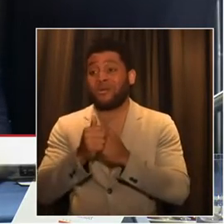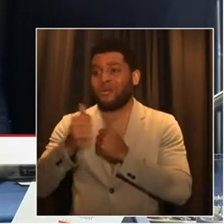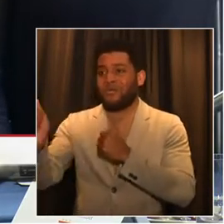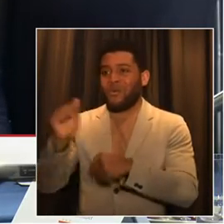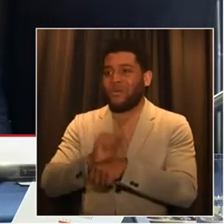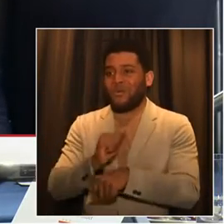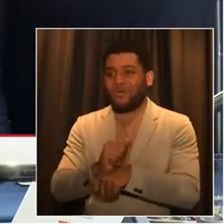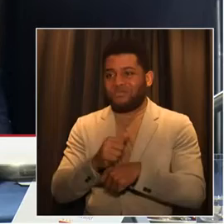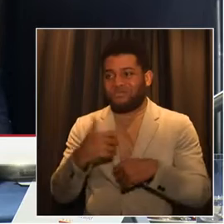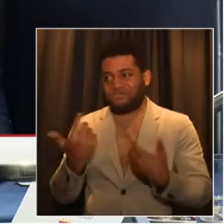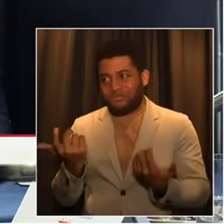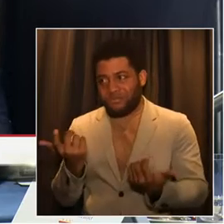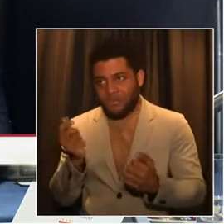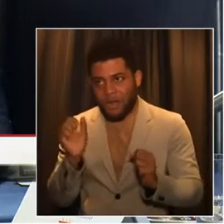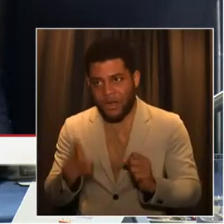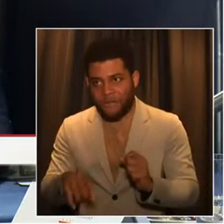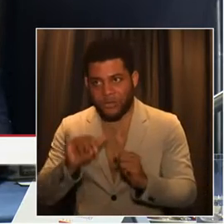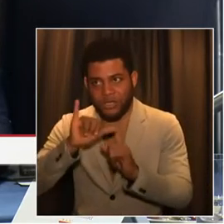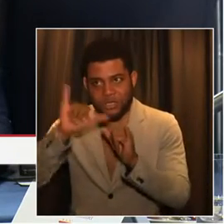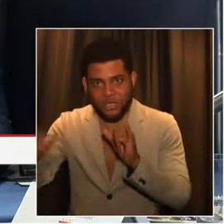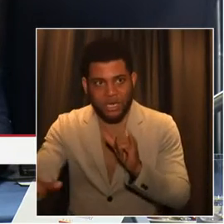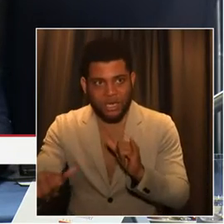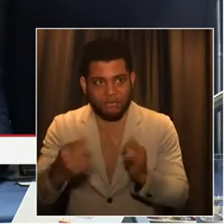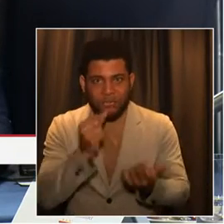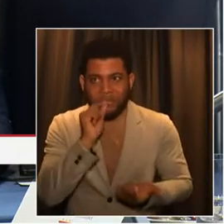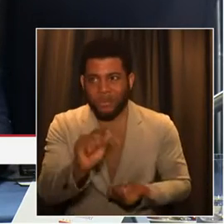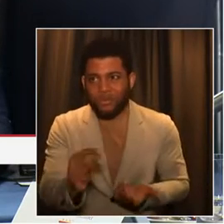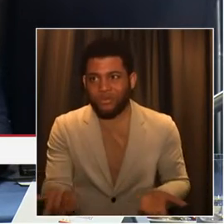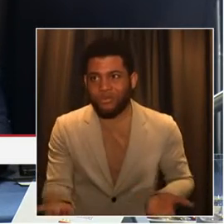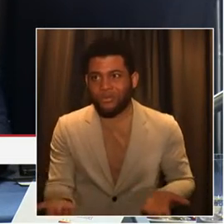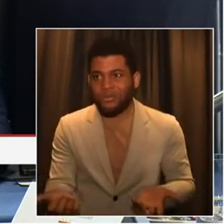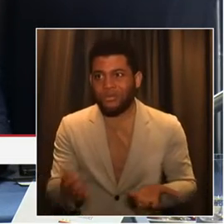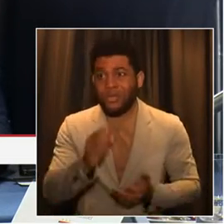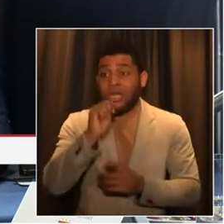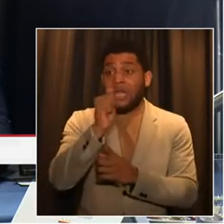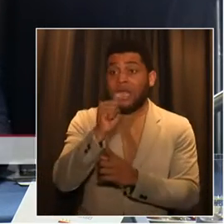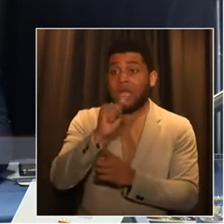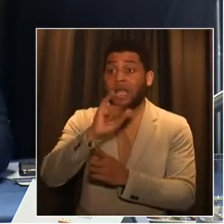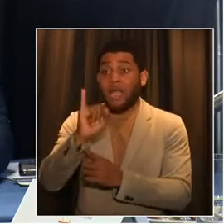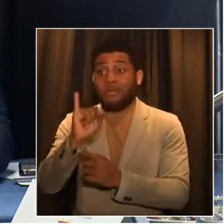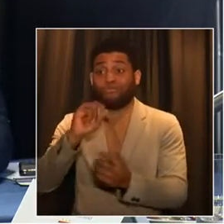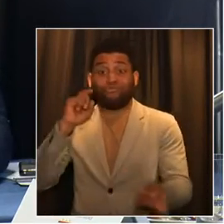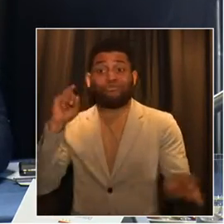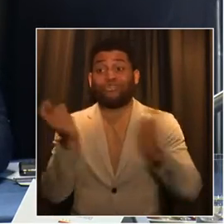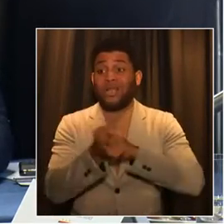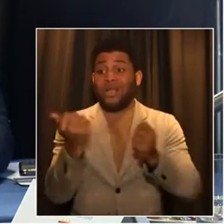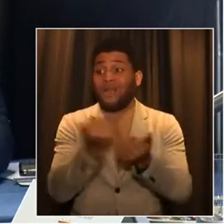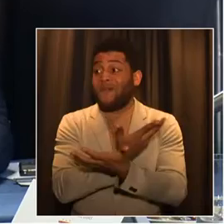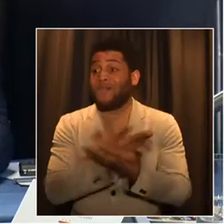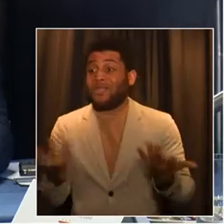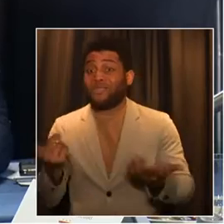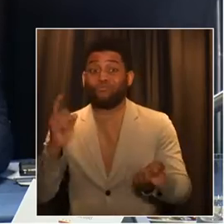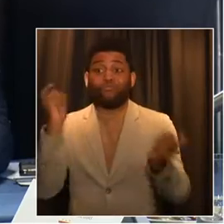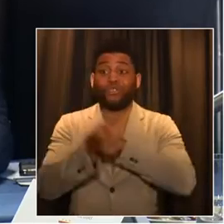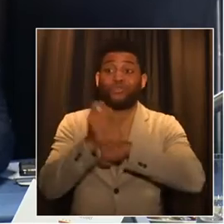has started to change some job prospects. There's customer relations, coding, so many things